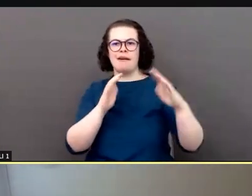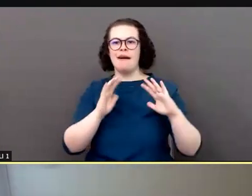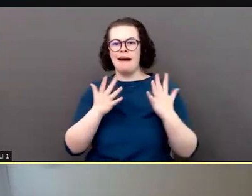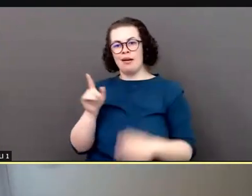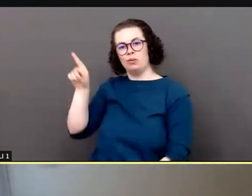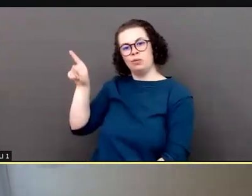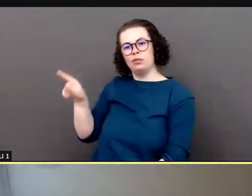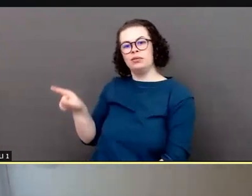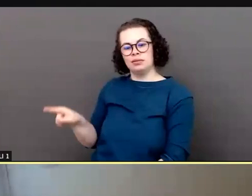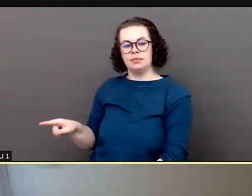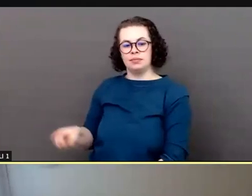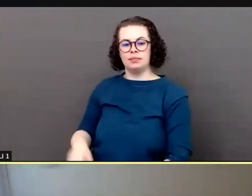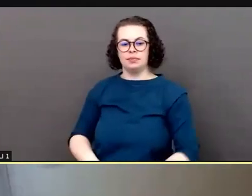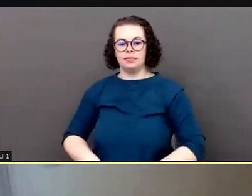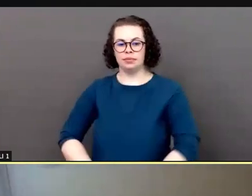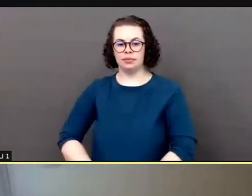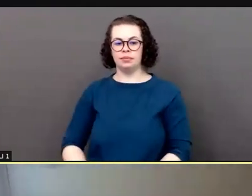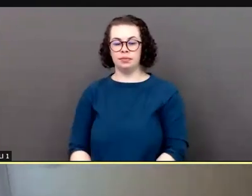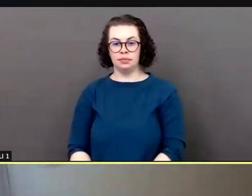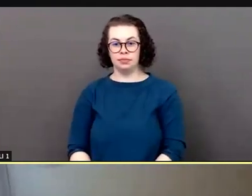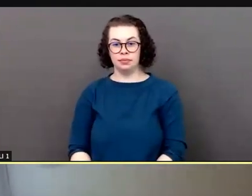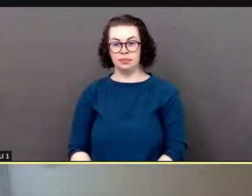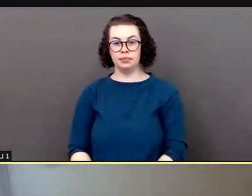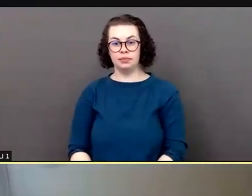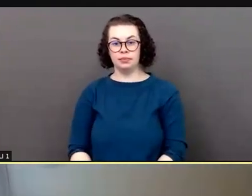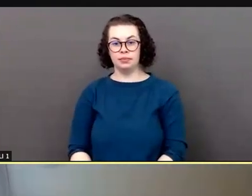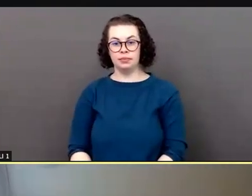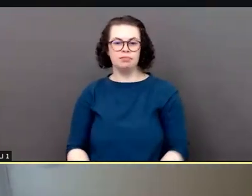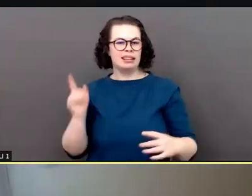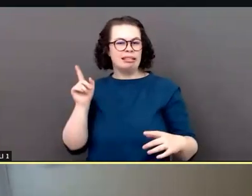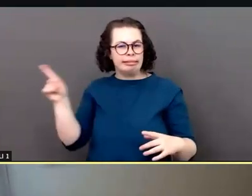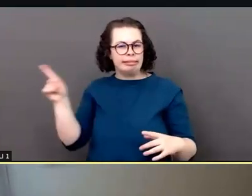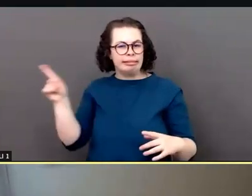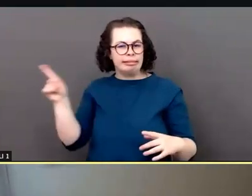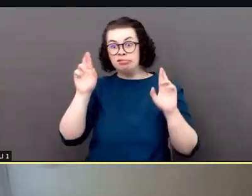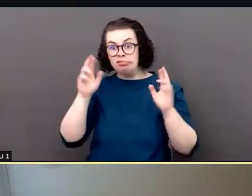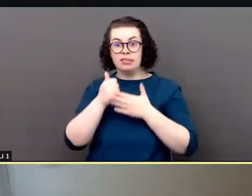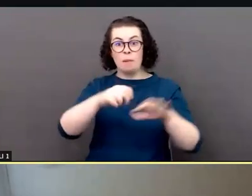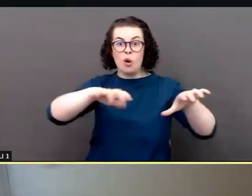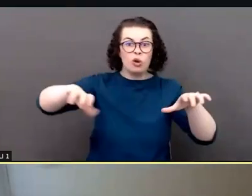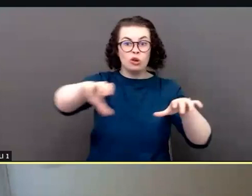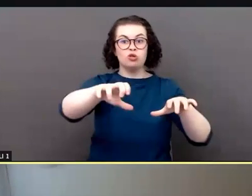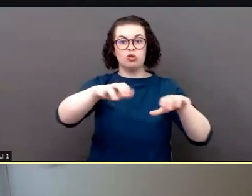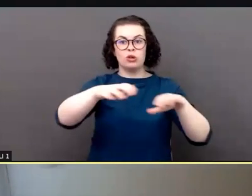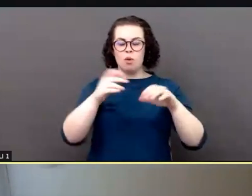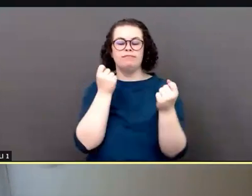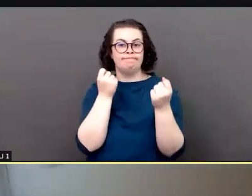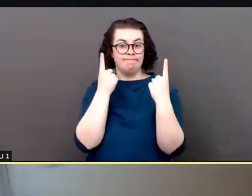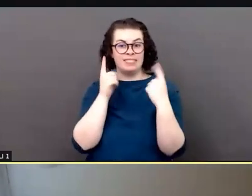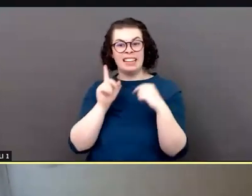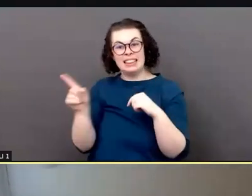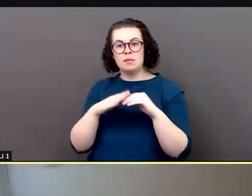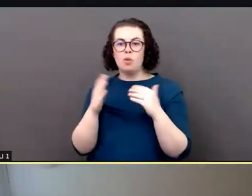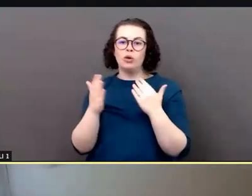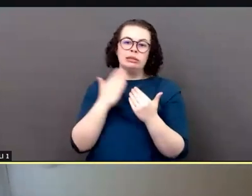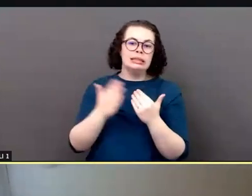that are applied in various standards and countries. So that should provide you with a simpler way of understanding what it's all